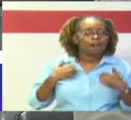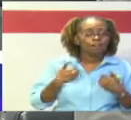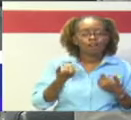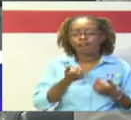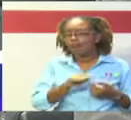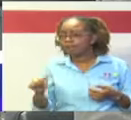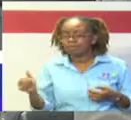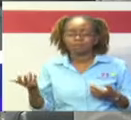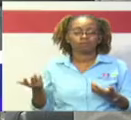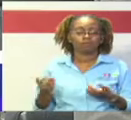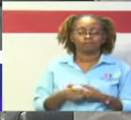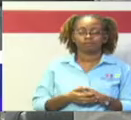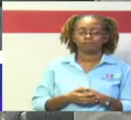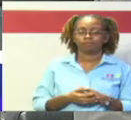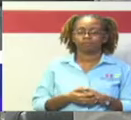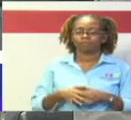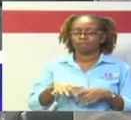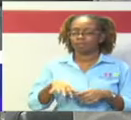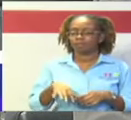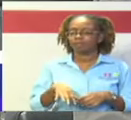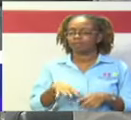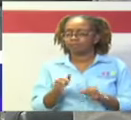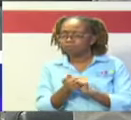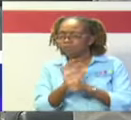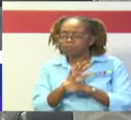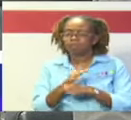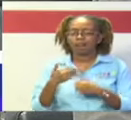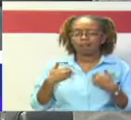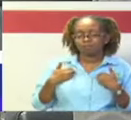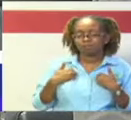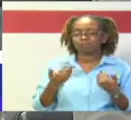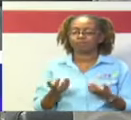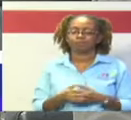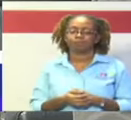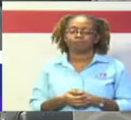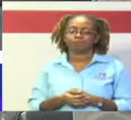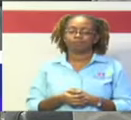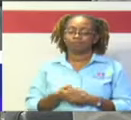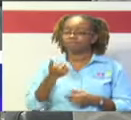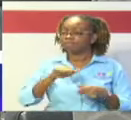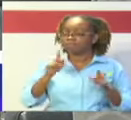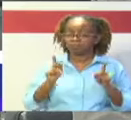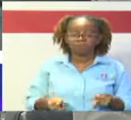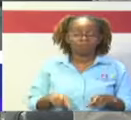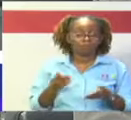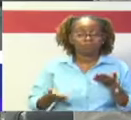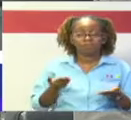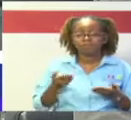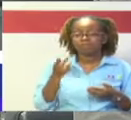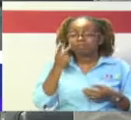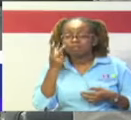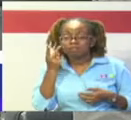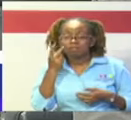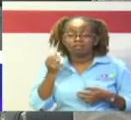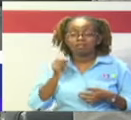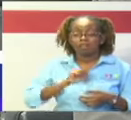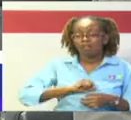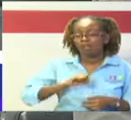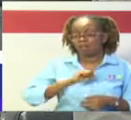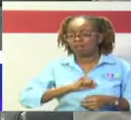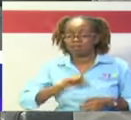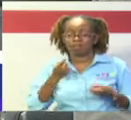currently visiting. So we want to encourage anybody with any kind of flu-like symptom coming back from foreign travel, even if you are vaccinated,